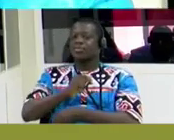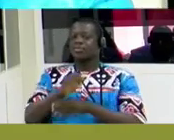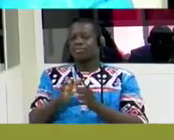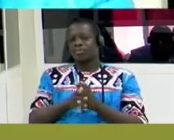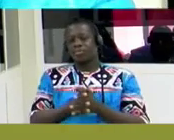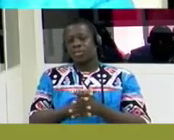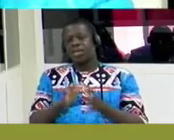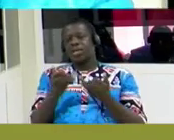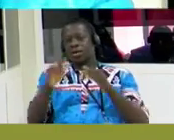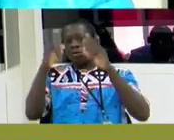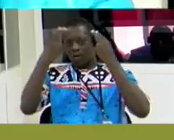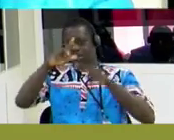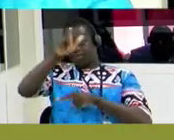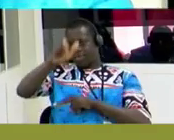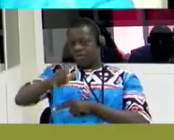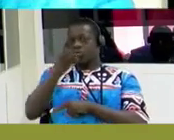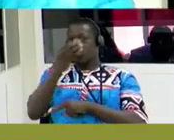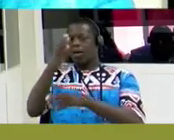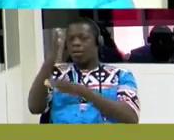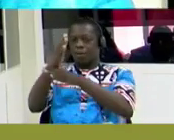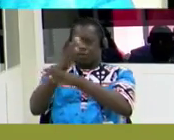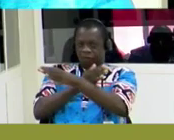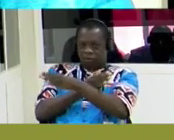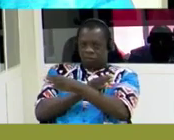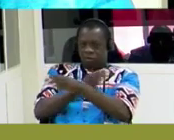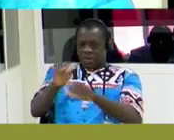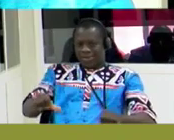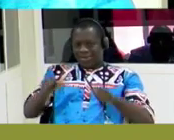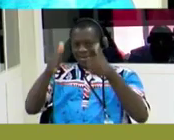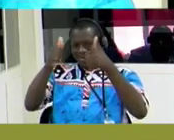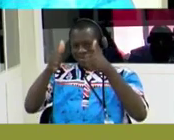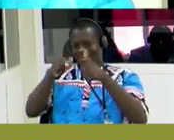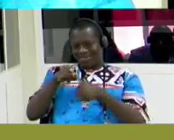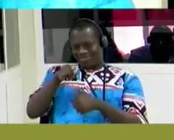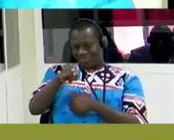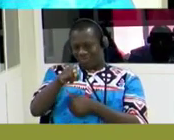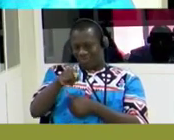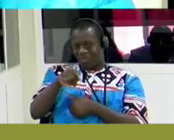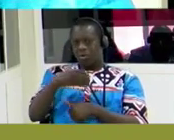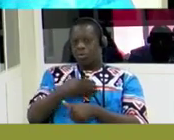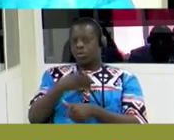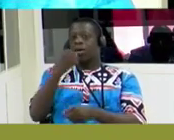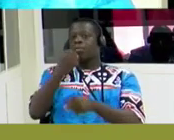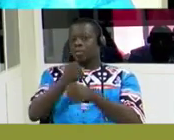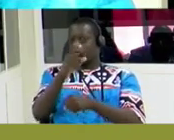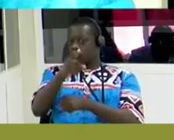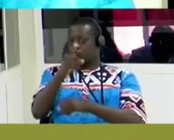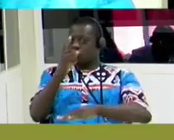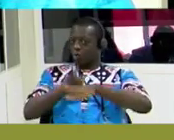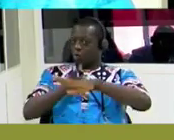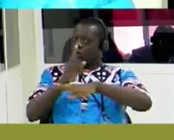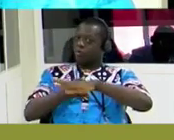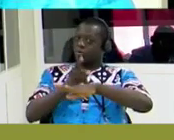Before we go into this, perhaps I should just remind you of this order warning that we would normally